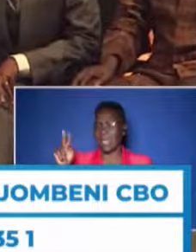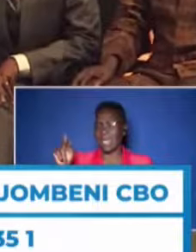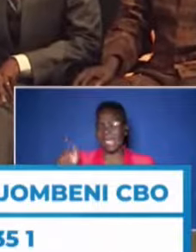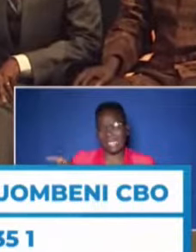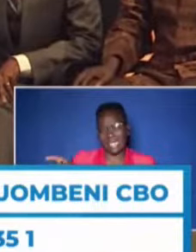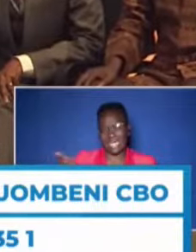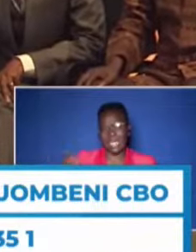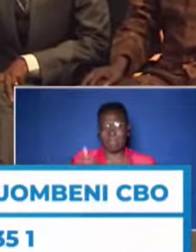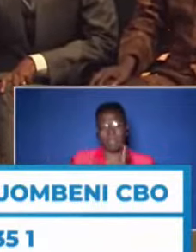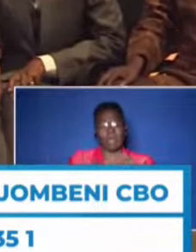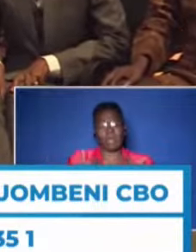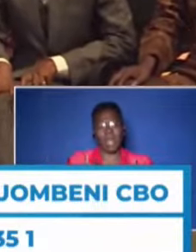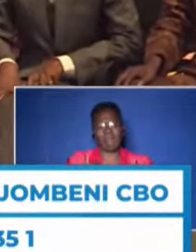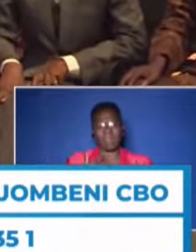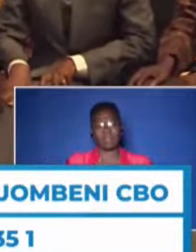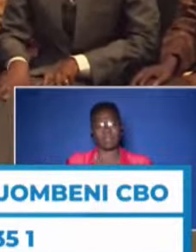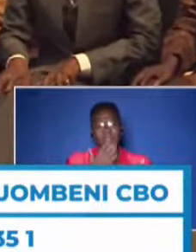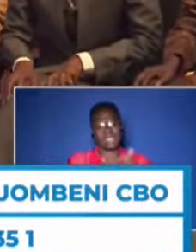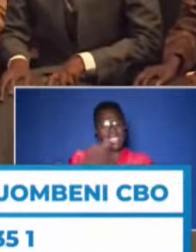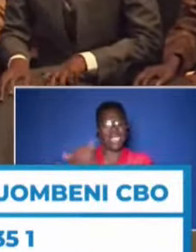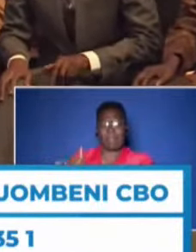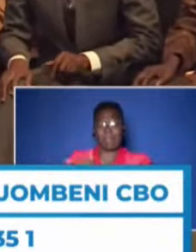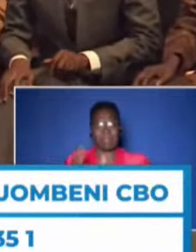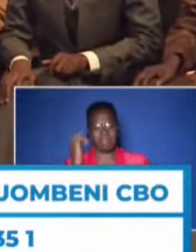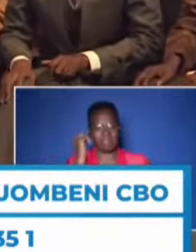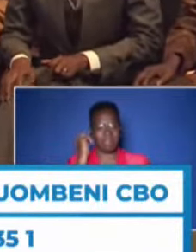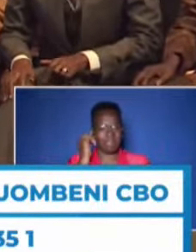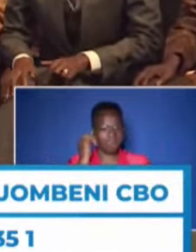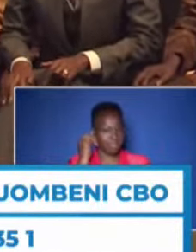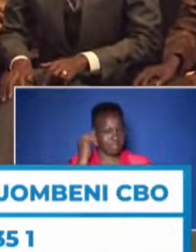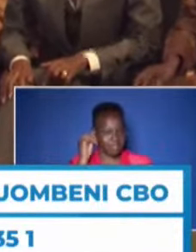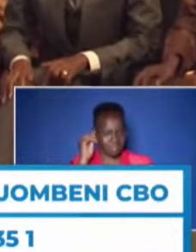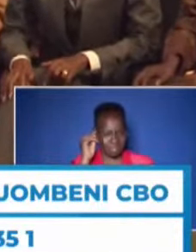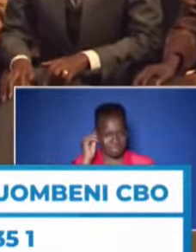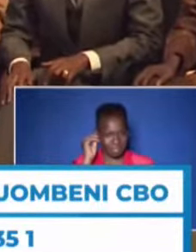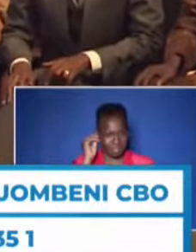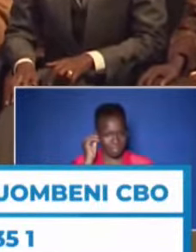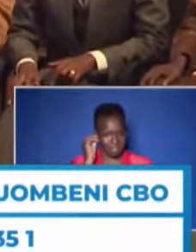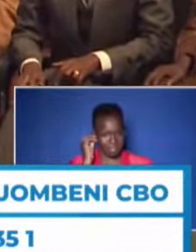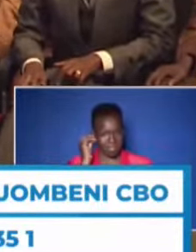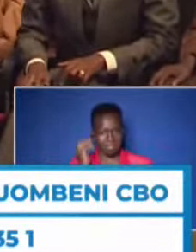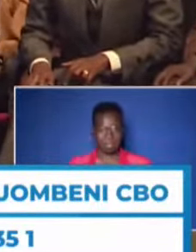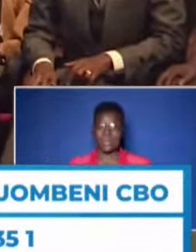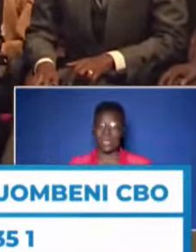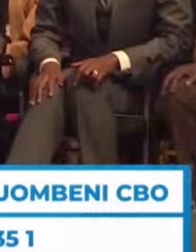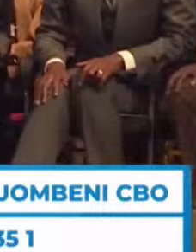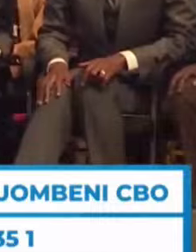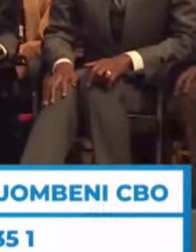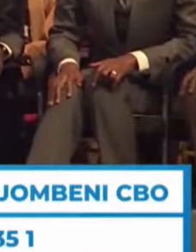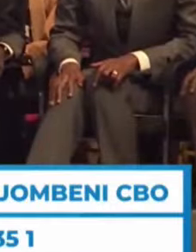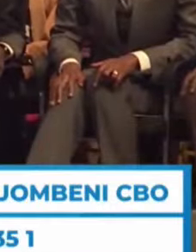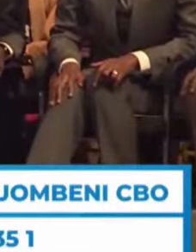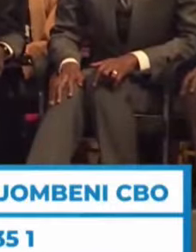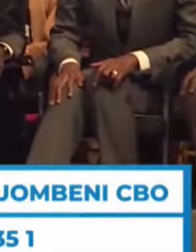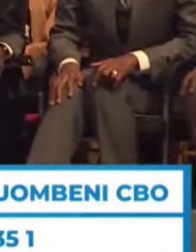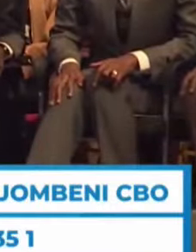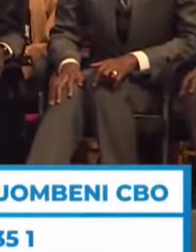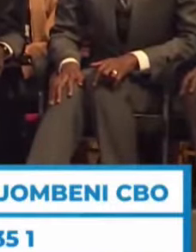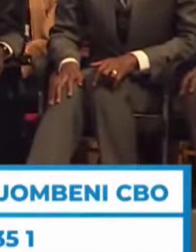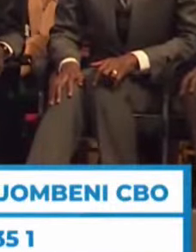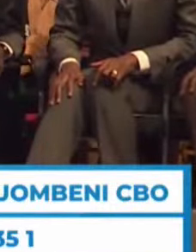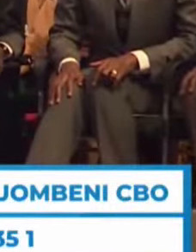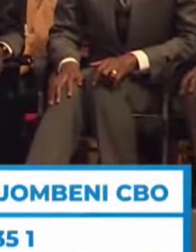him I said you can you can you can come on he says I'm done I was